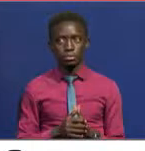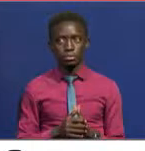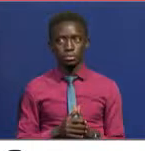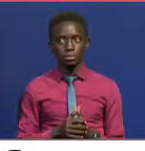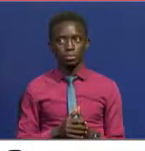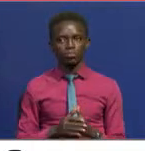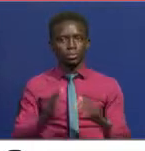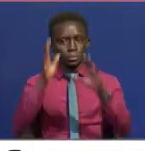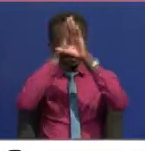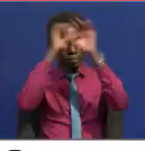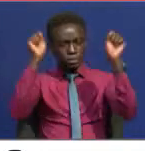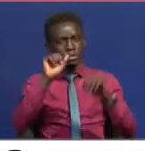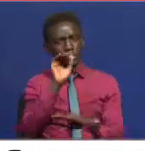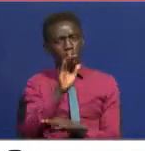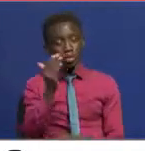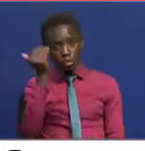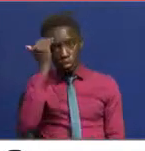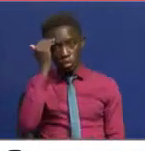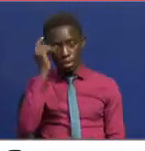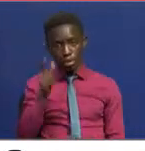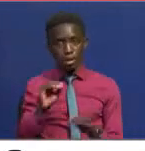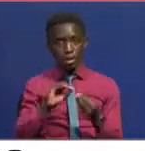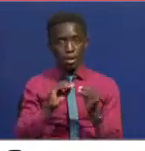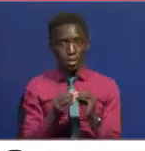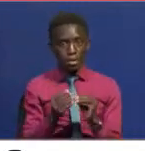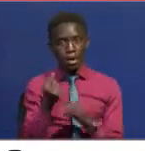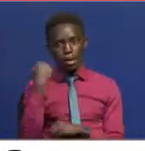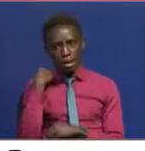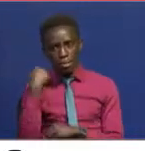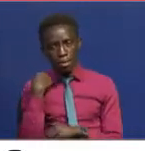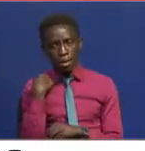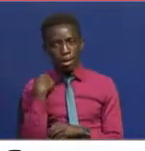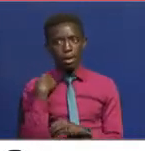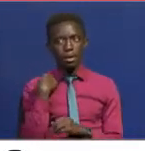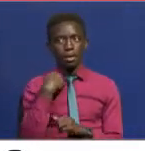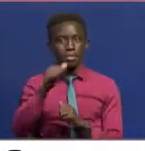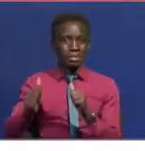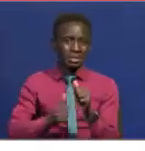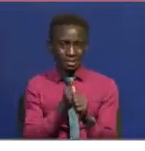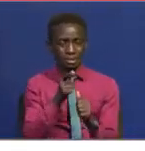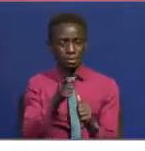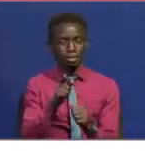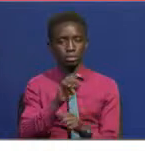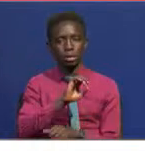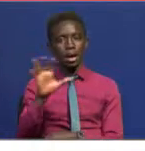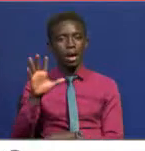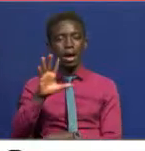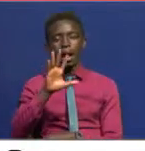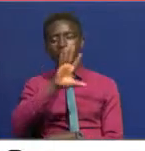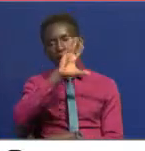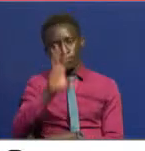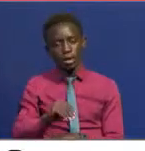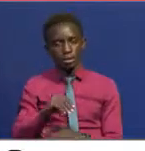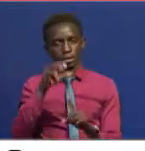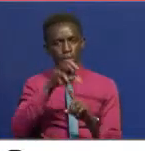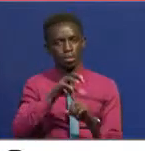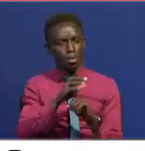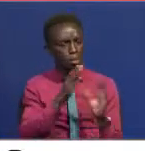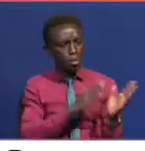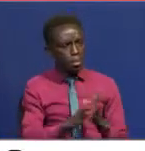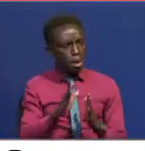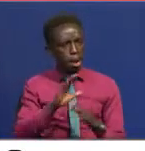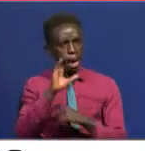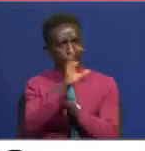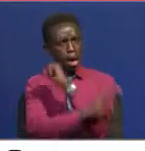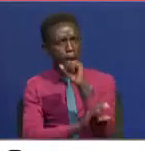where the numbers and the logistics behind these African championships. What's the planning? How many nations are we